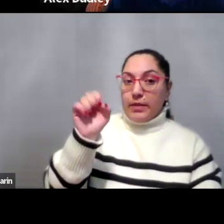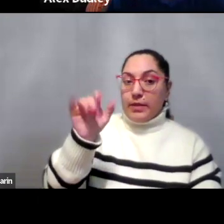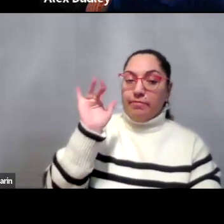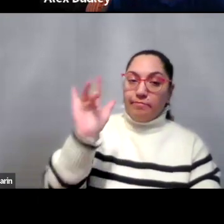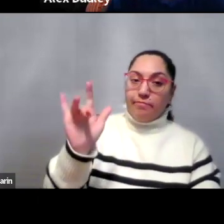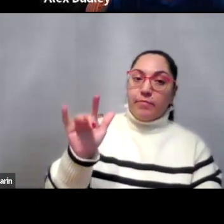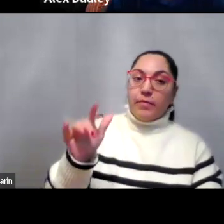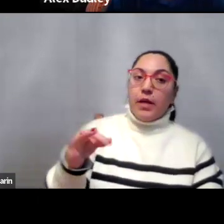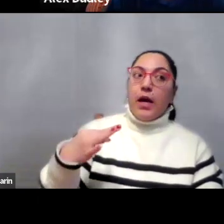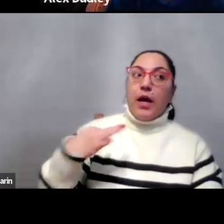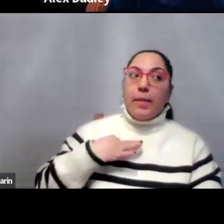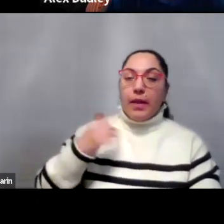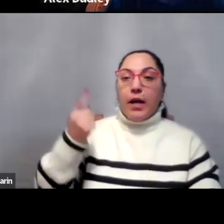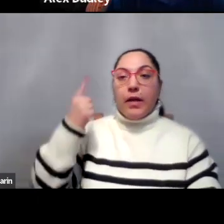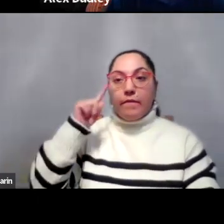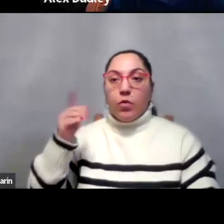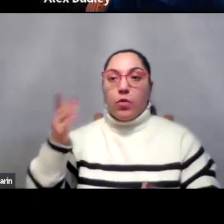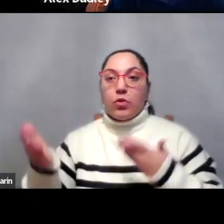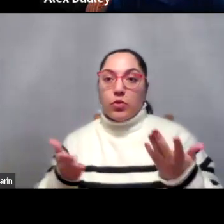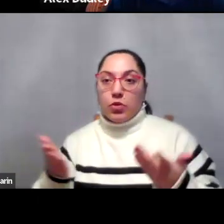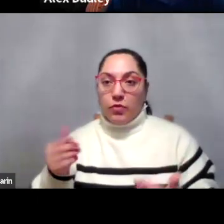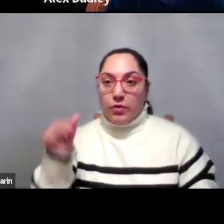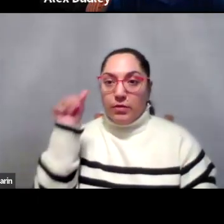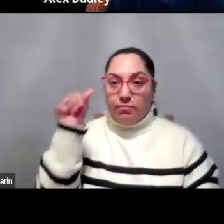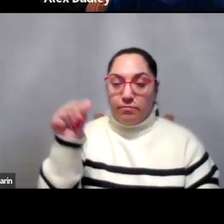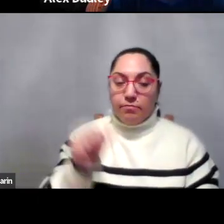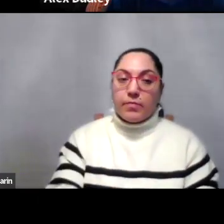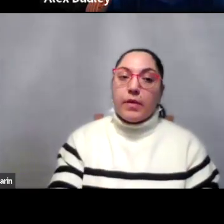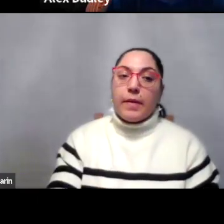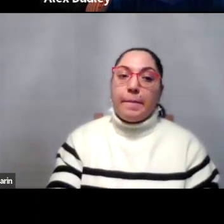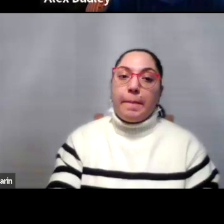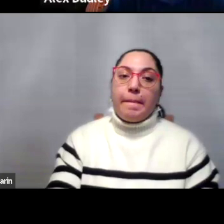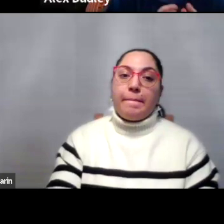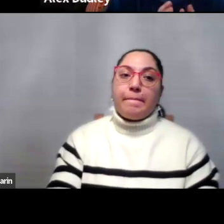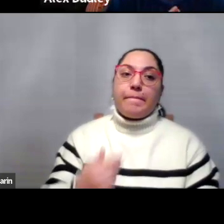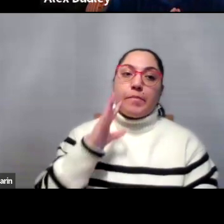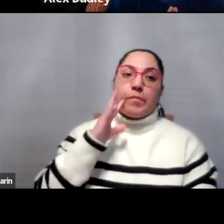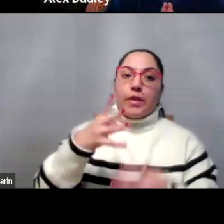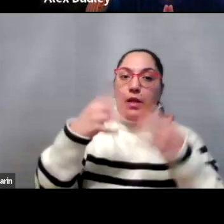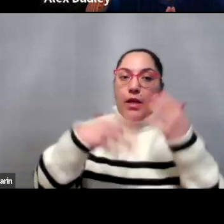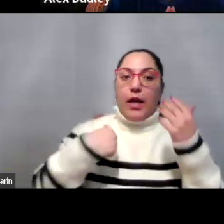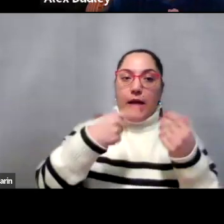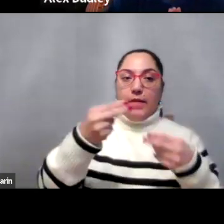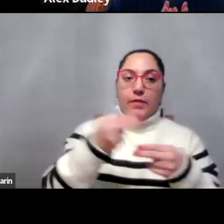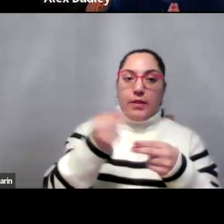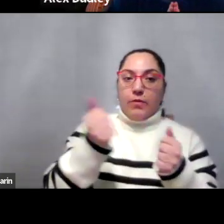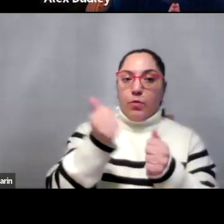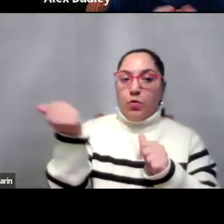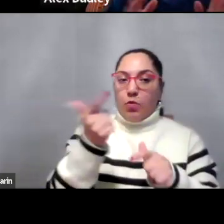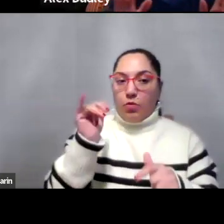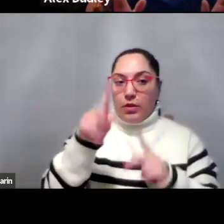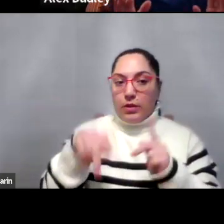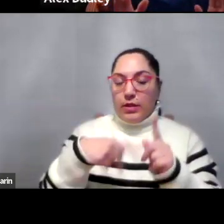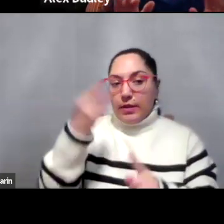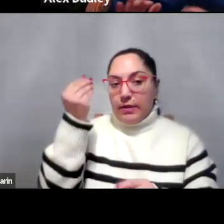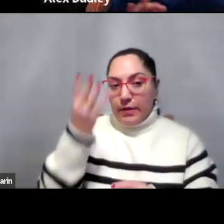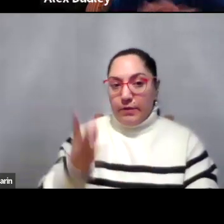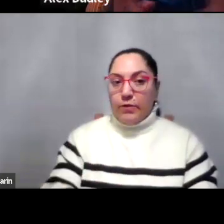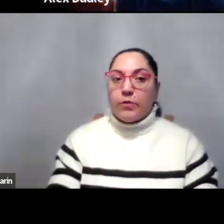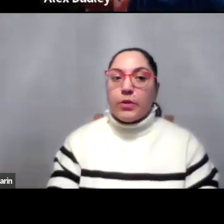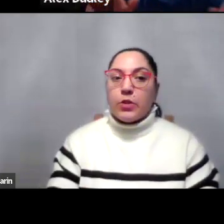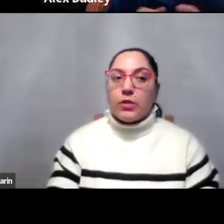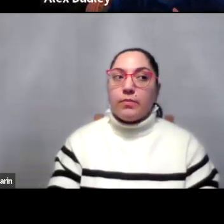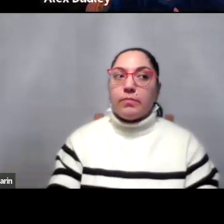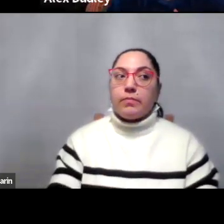the Apply for Services tab. I think I've got a slide at the end with all that information as well. So, but that is